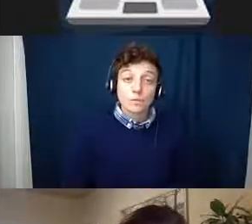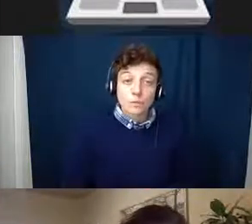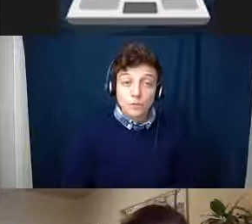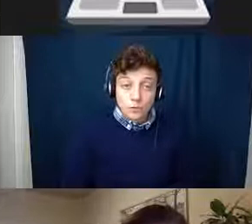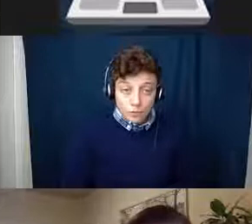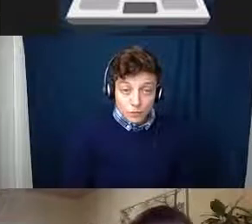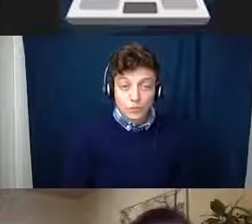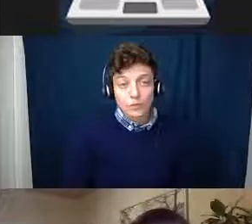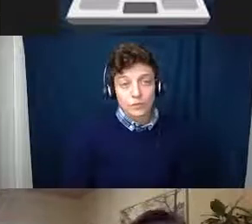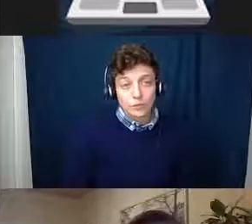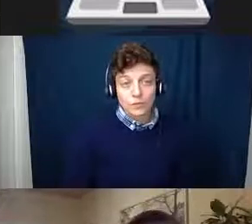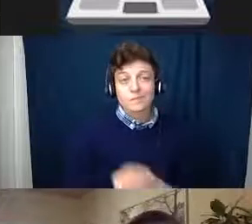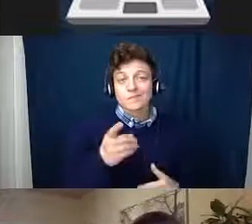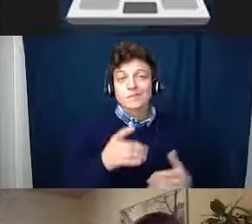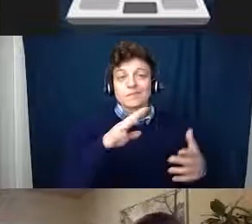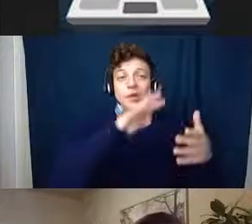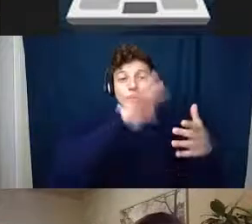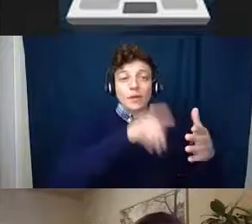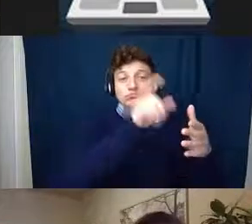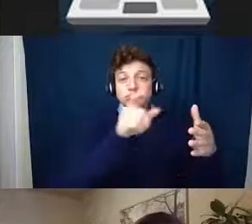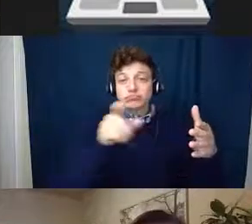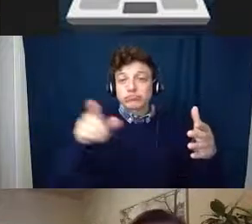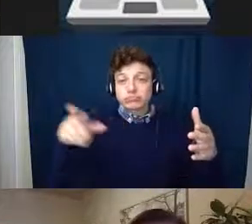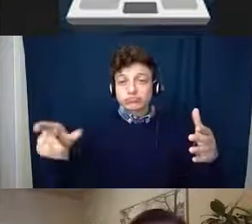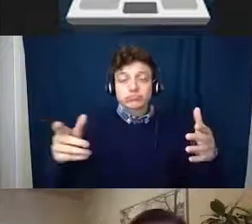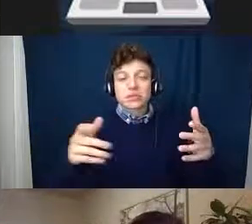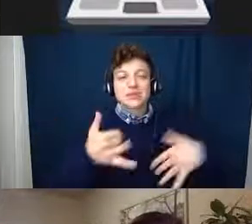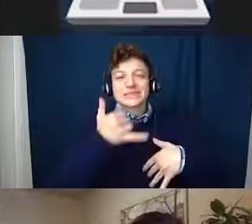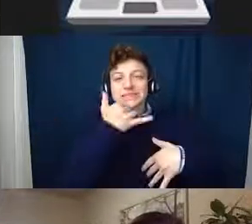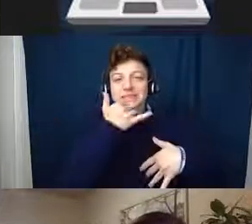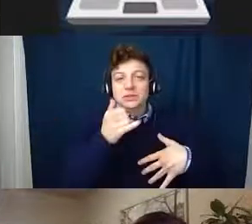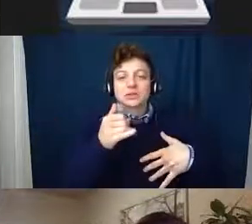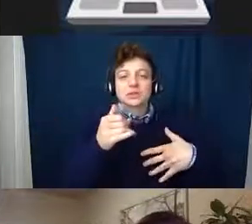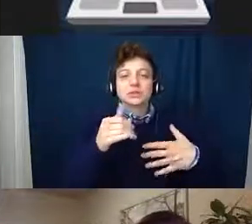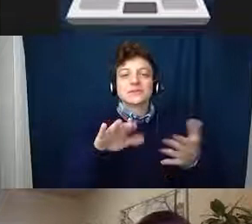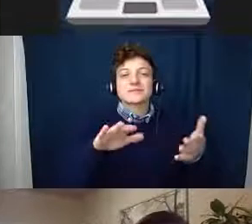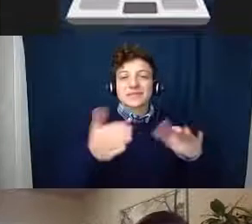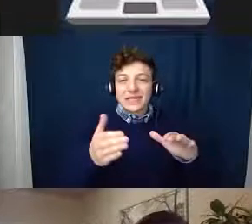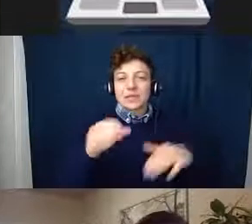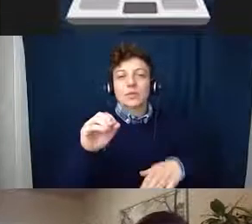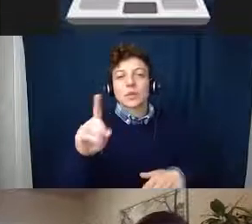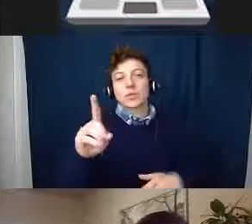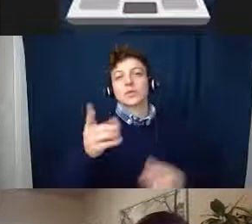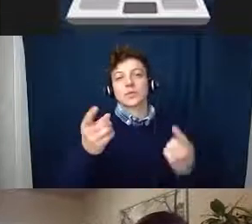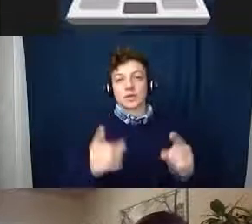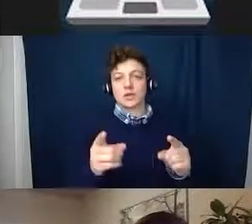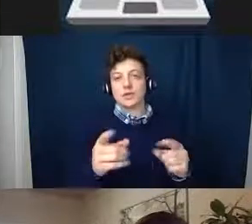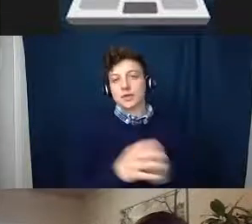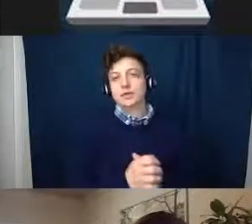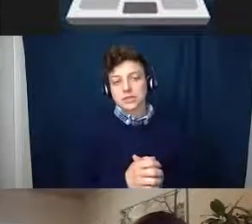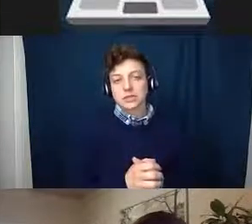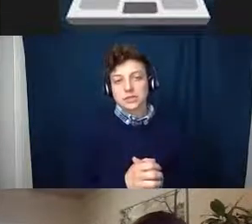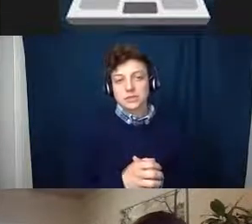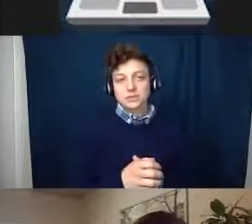And so this is a graph showing that number of unintentional fatal overdoses with drugs in